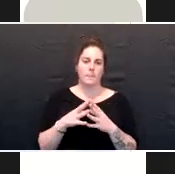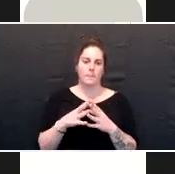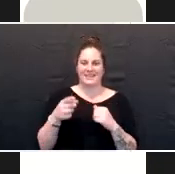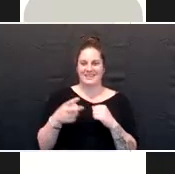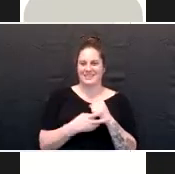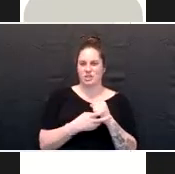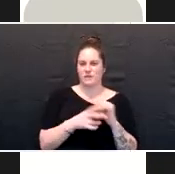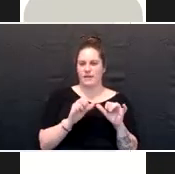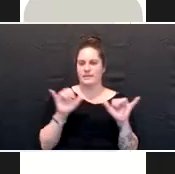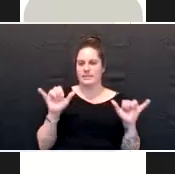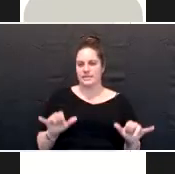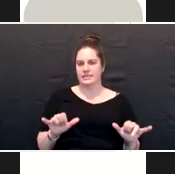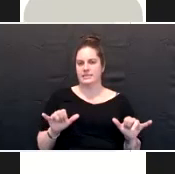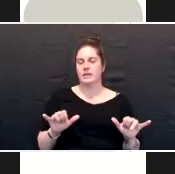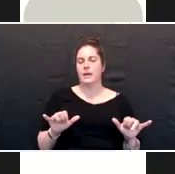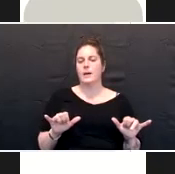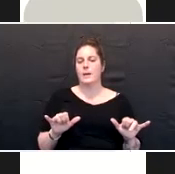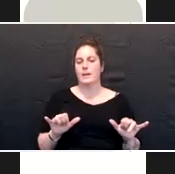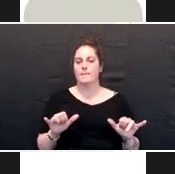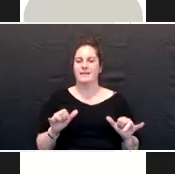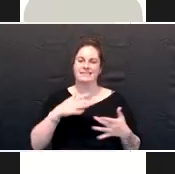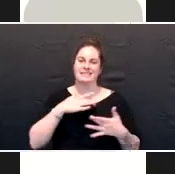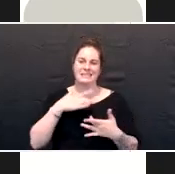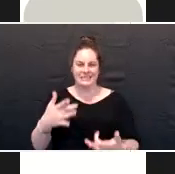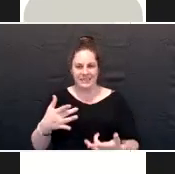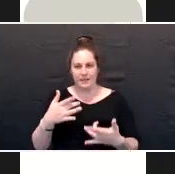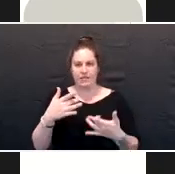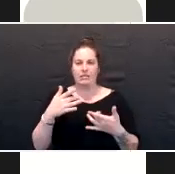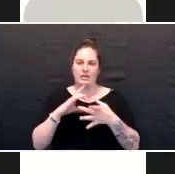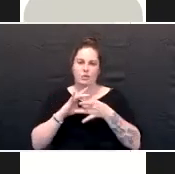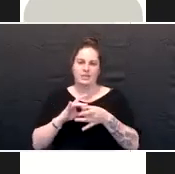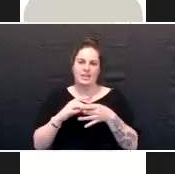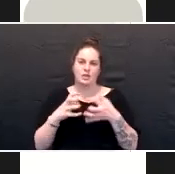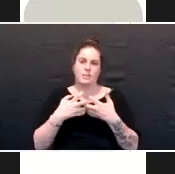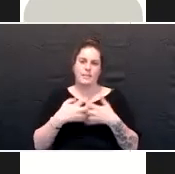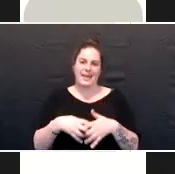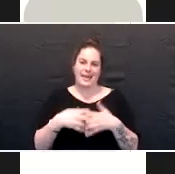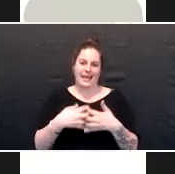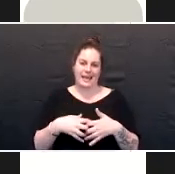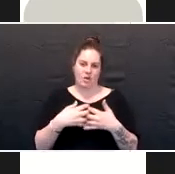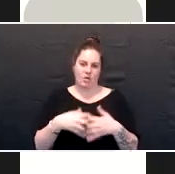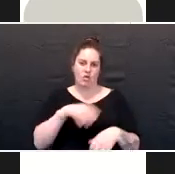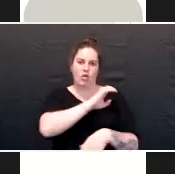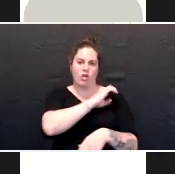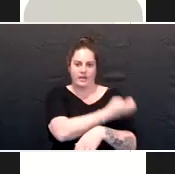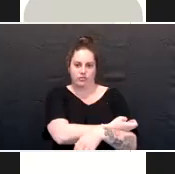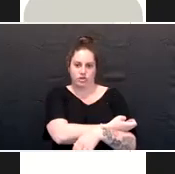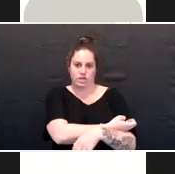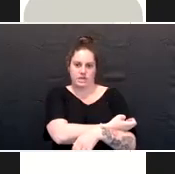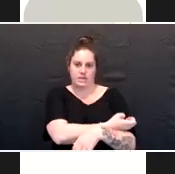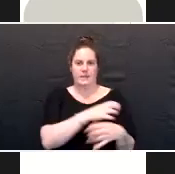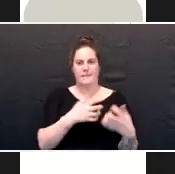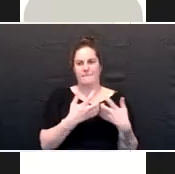conservative systems, we typically talk about mechanical energy. And that is, you can think of mechanical as